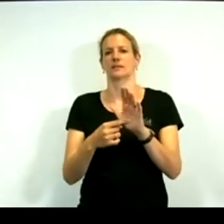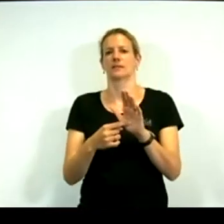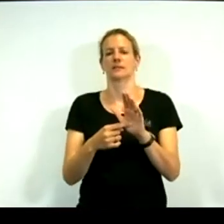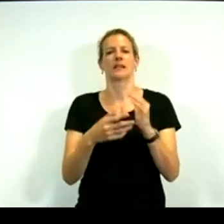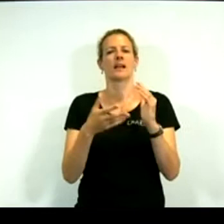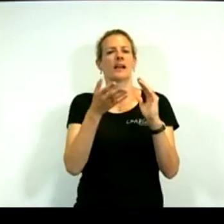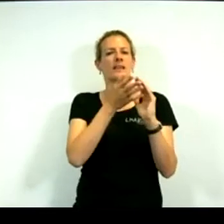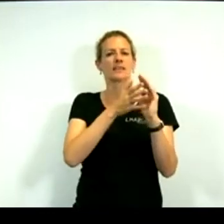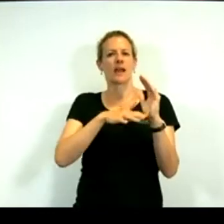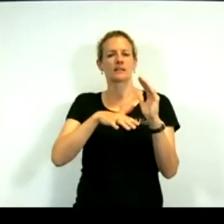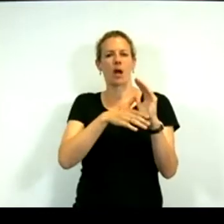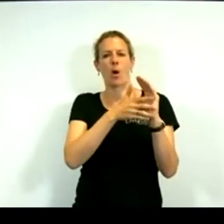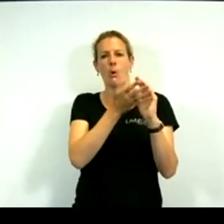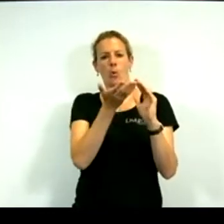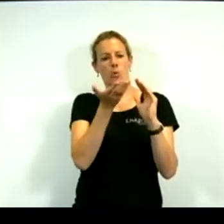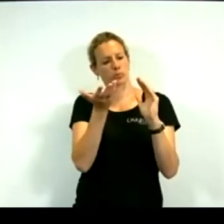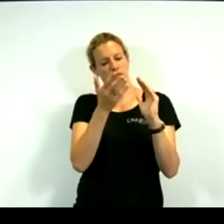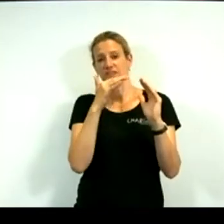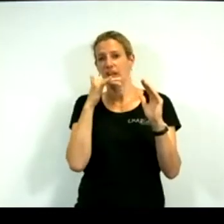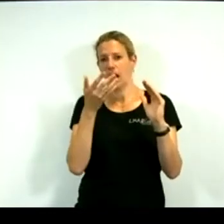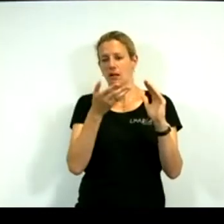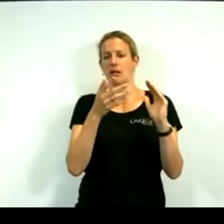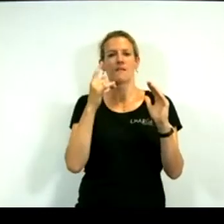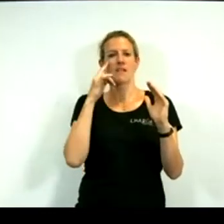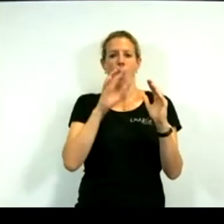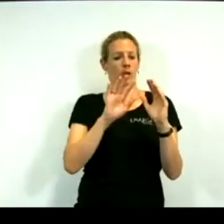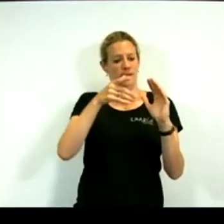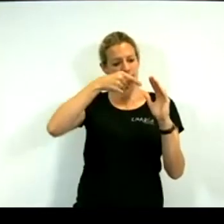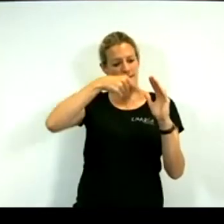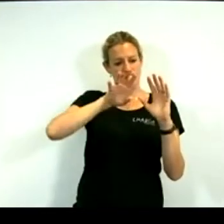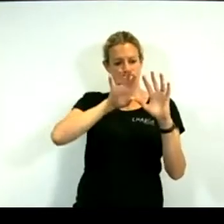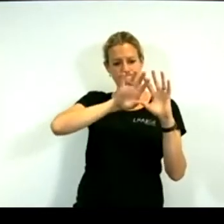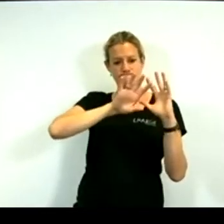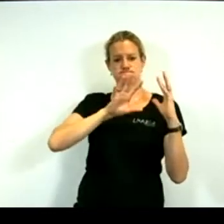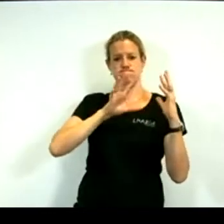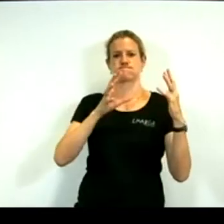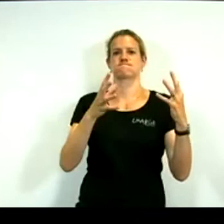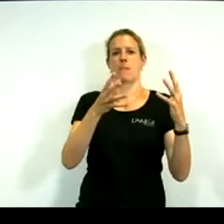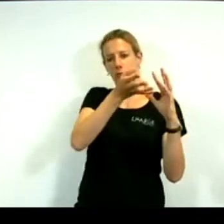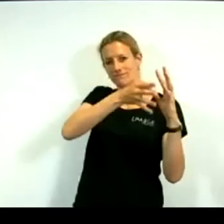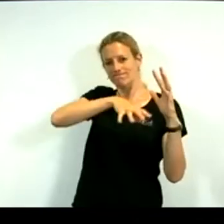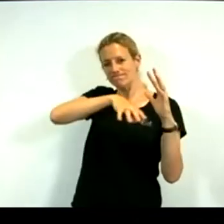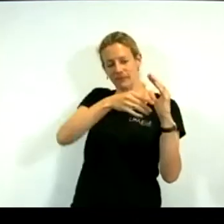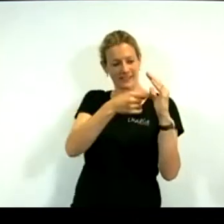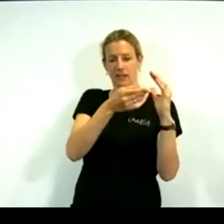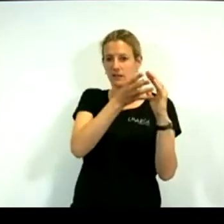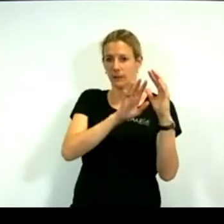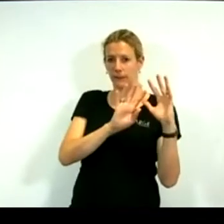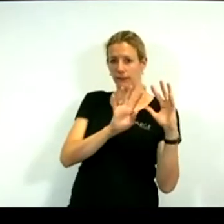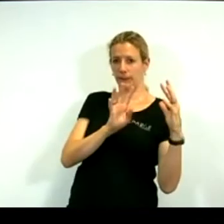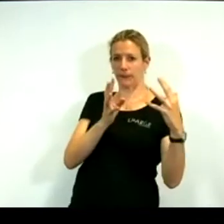whole inside the eye, the whole back, the top, bottom, and the sides is all lined with retina.